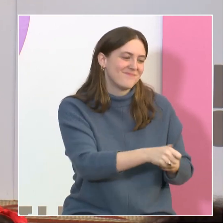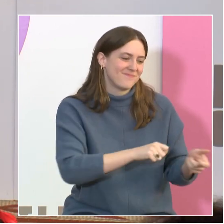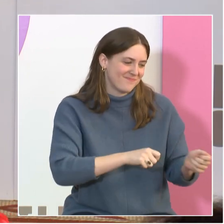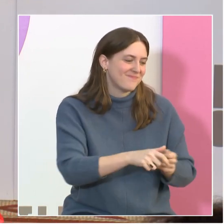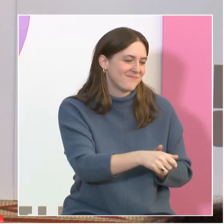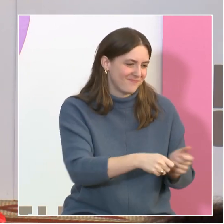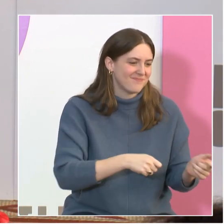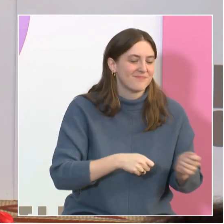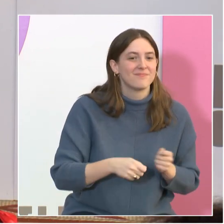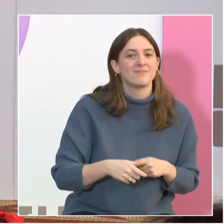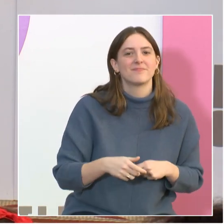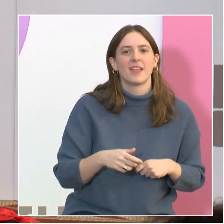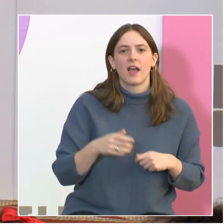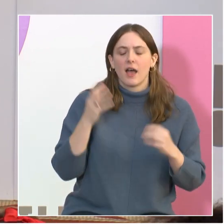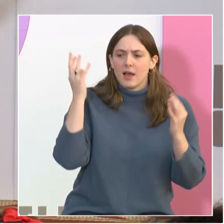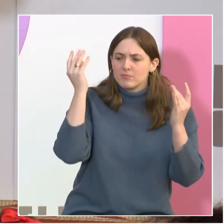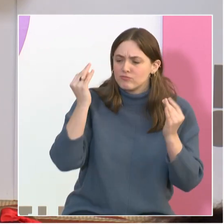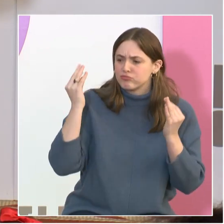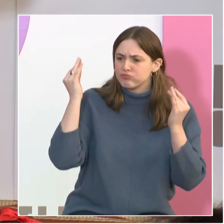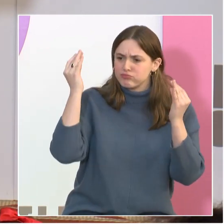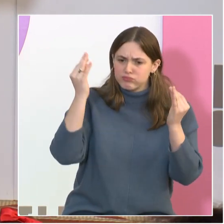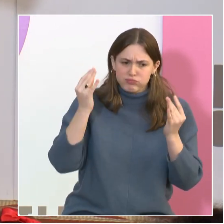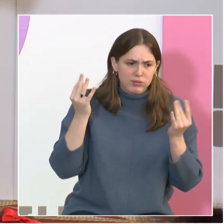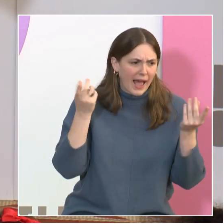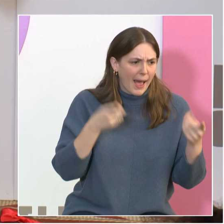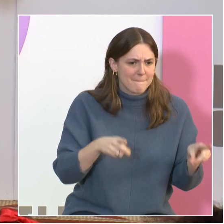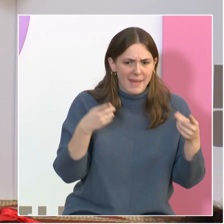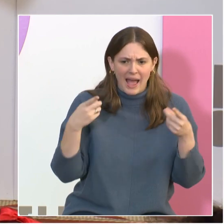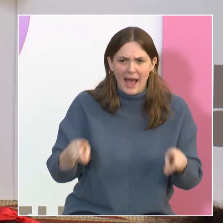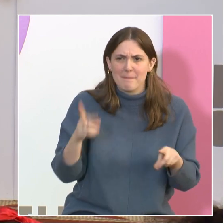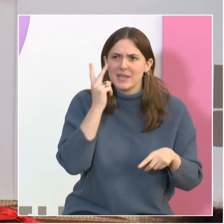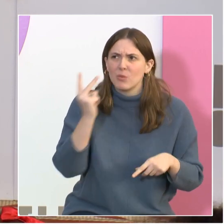and thought and thought about them.